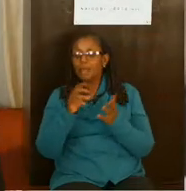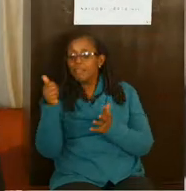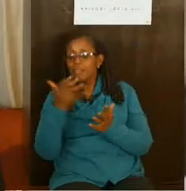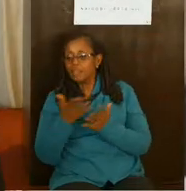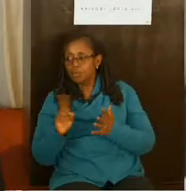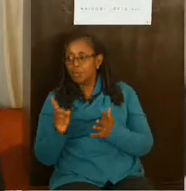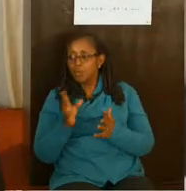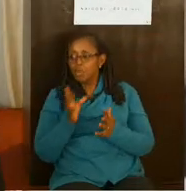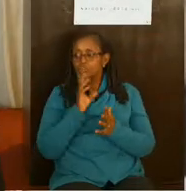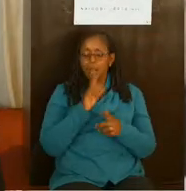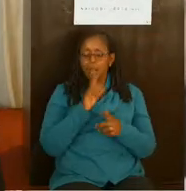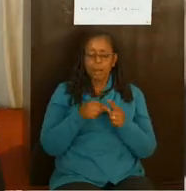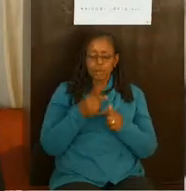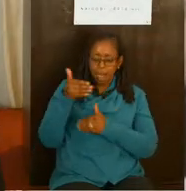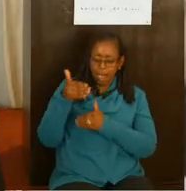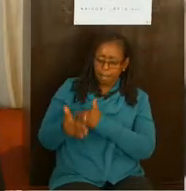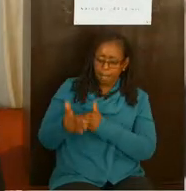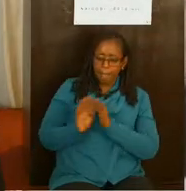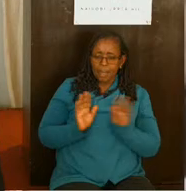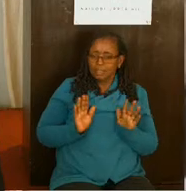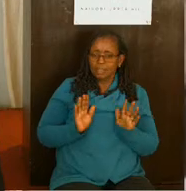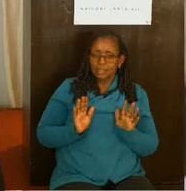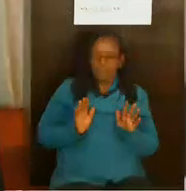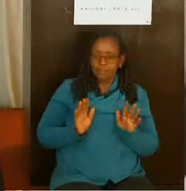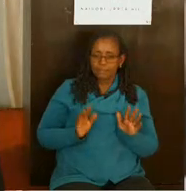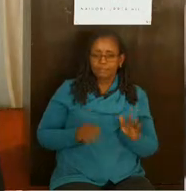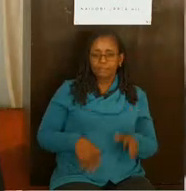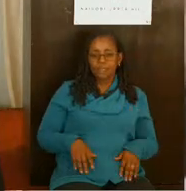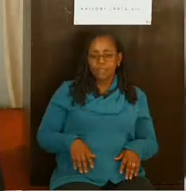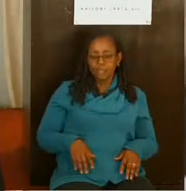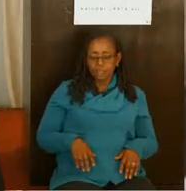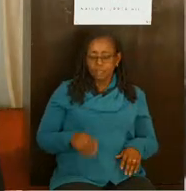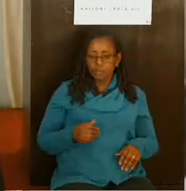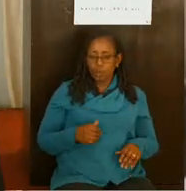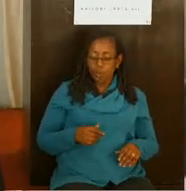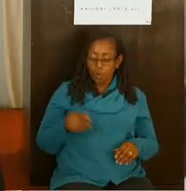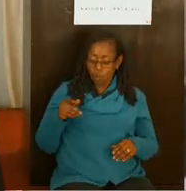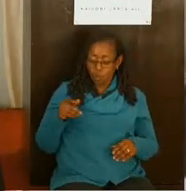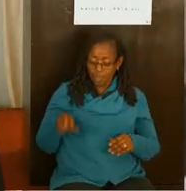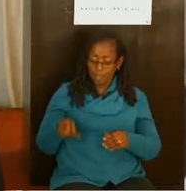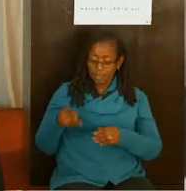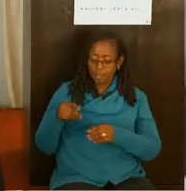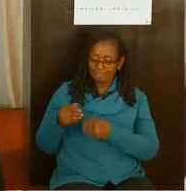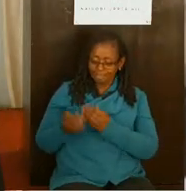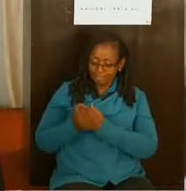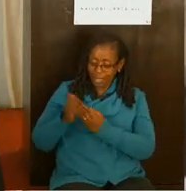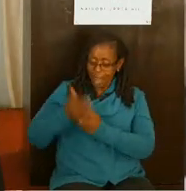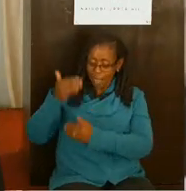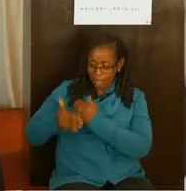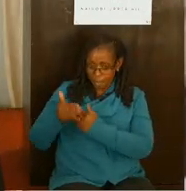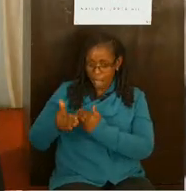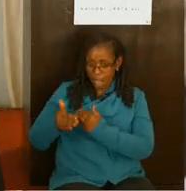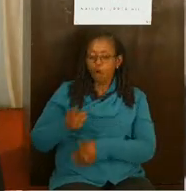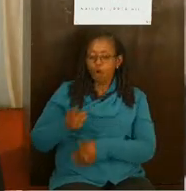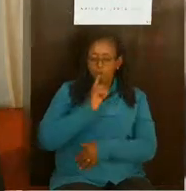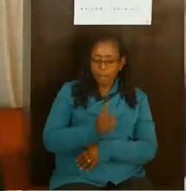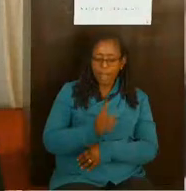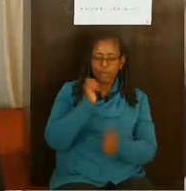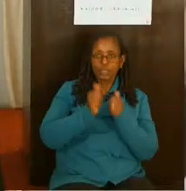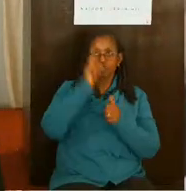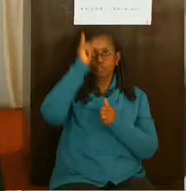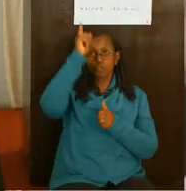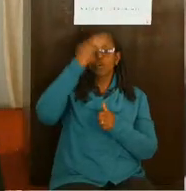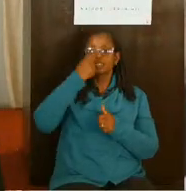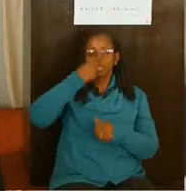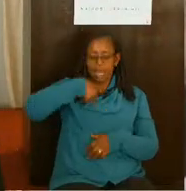we are just talking about the neighbor so that neighborhood is a command that God has actually commanded